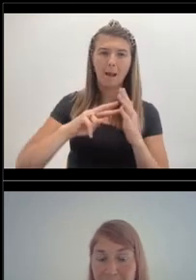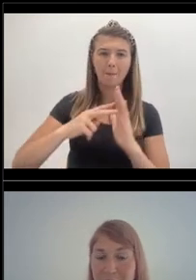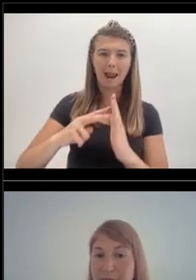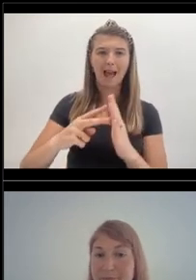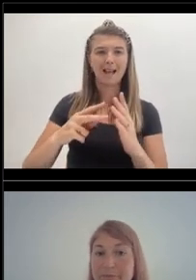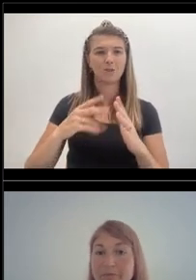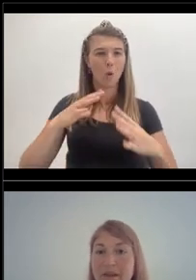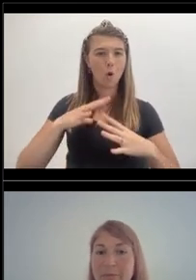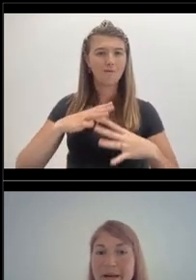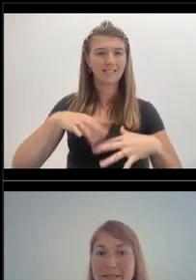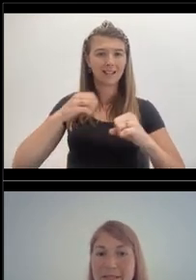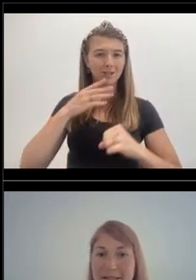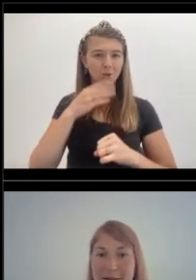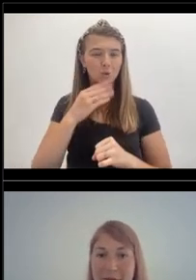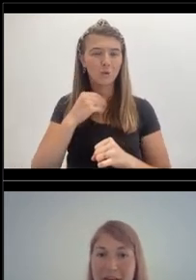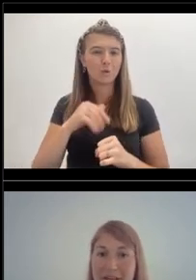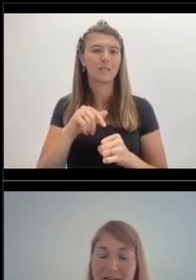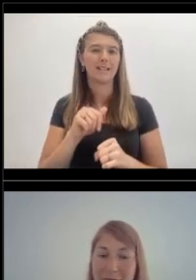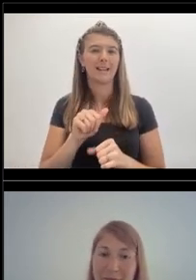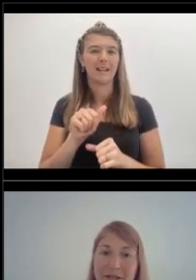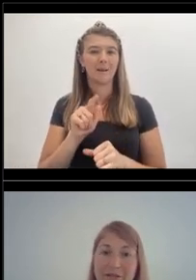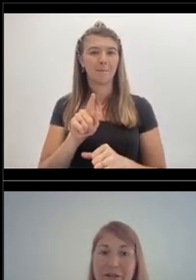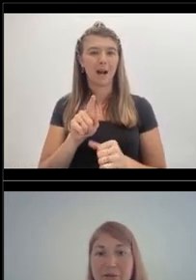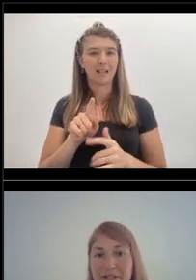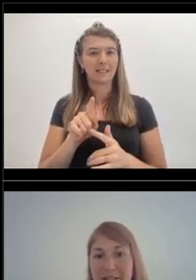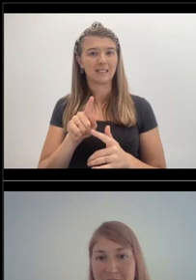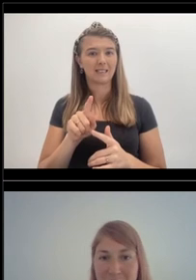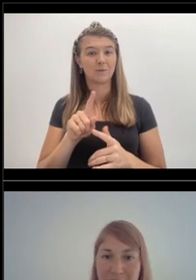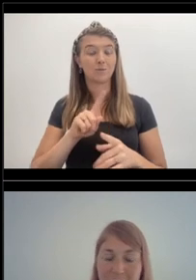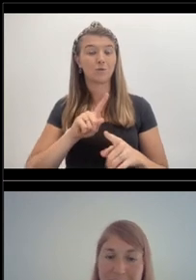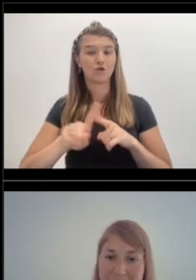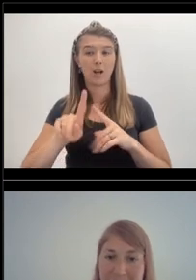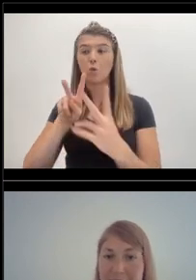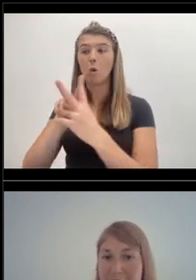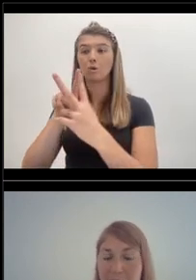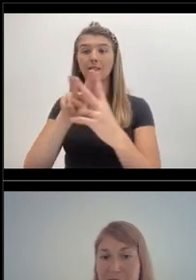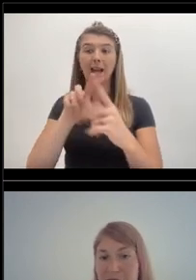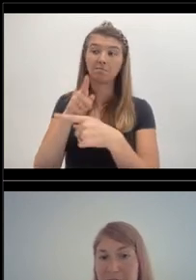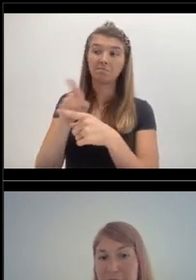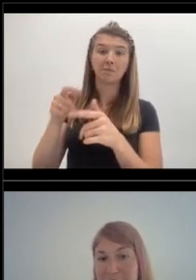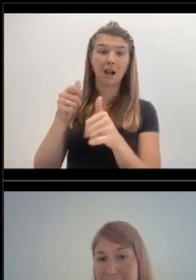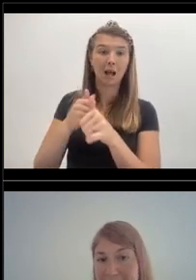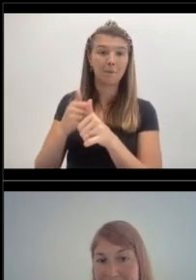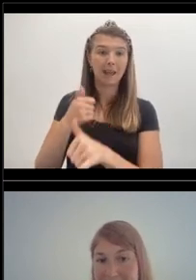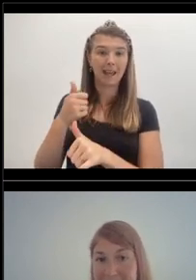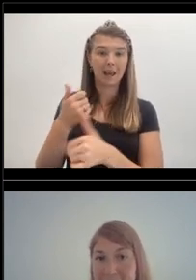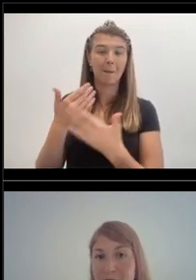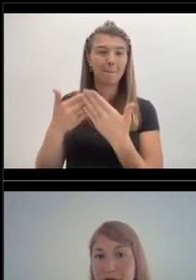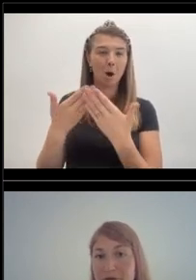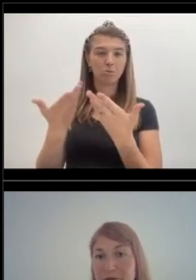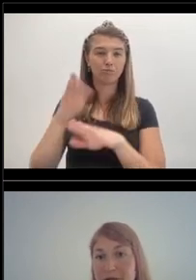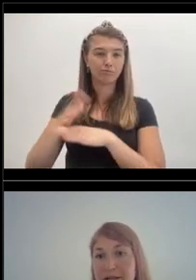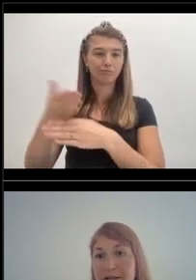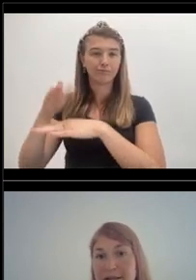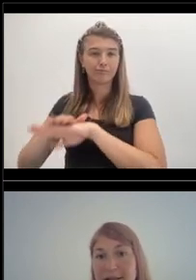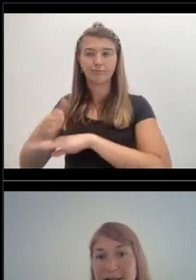in use. But when we tried to contact those companies again, most of them didn't exist